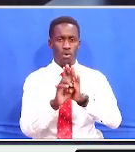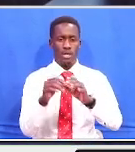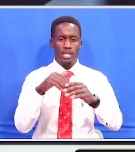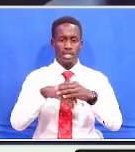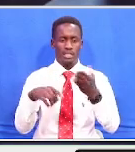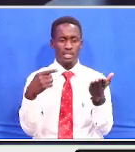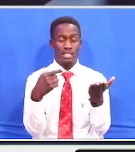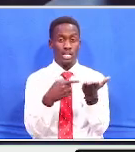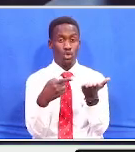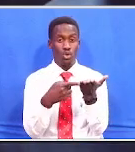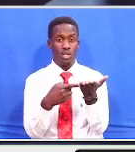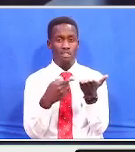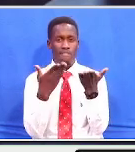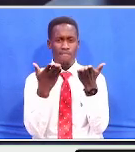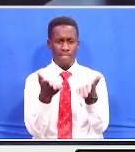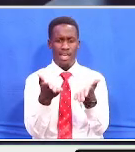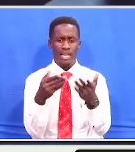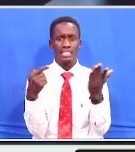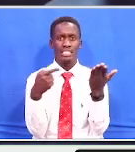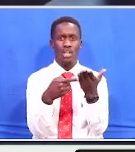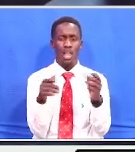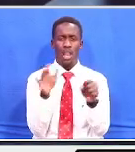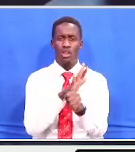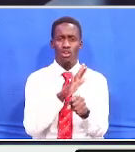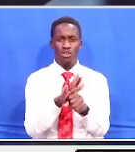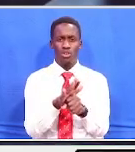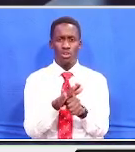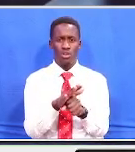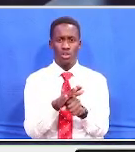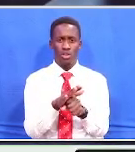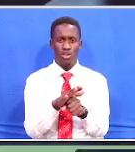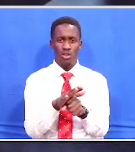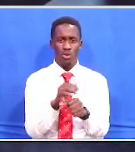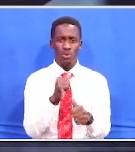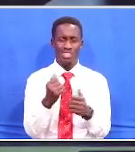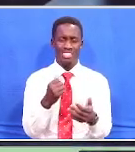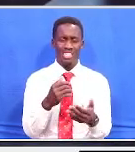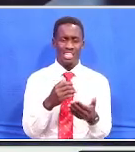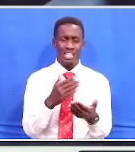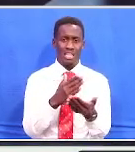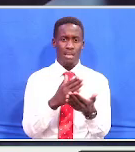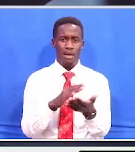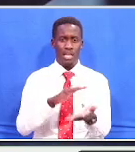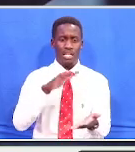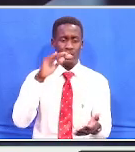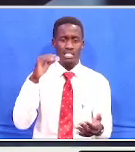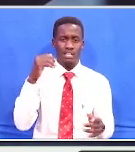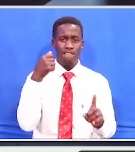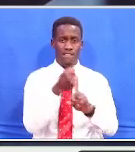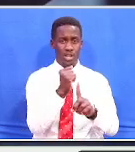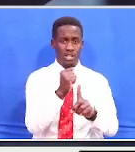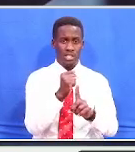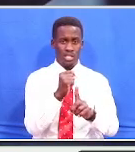technology, there's a lot of tech facilitated violence that's happening currently. And